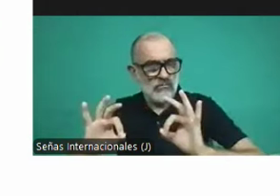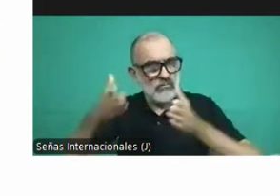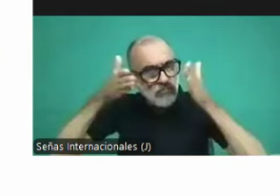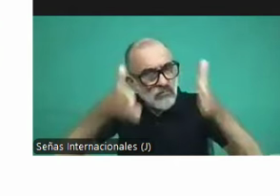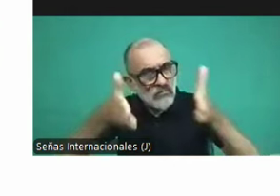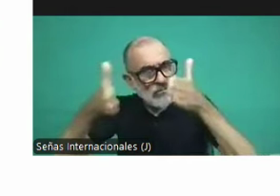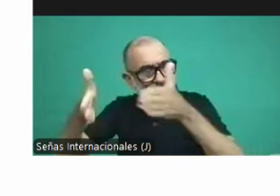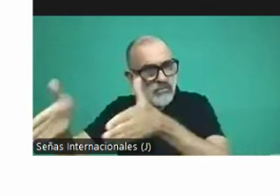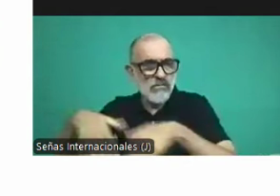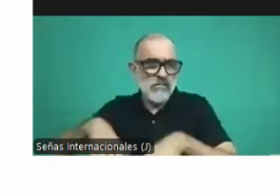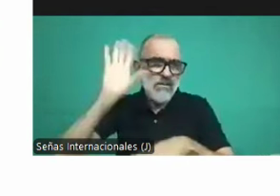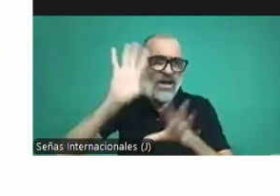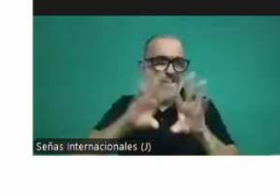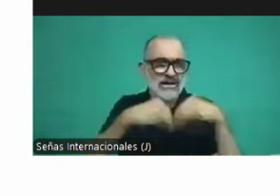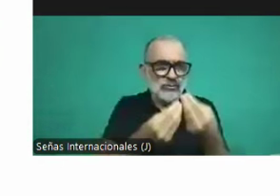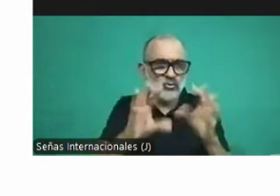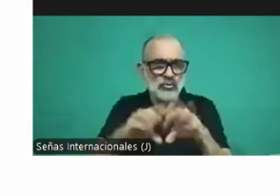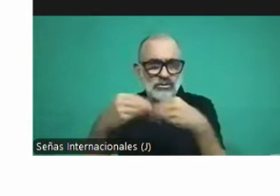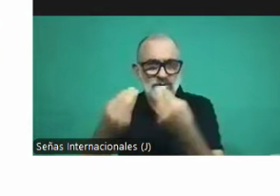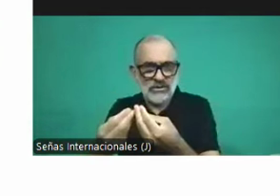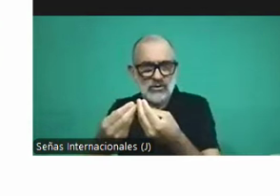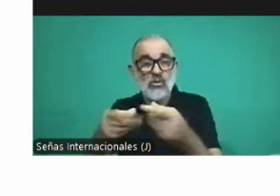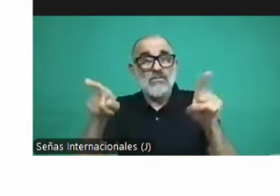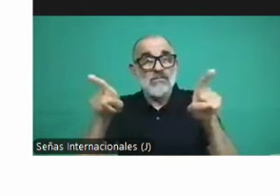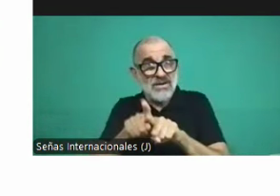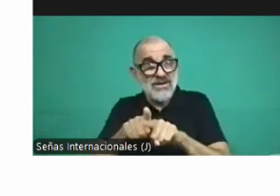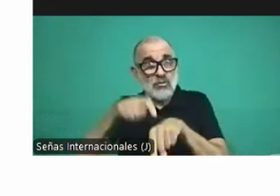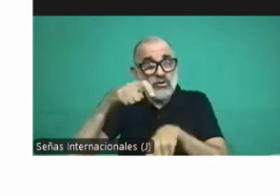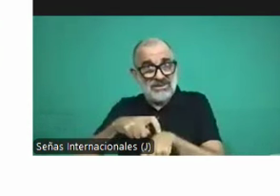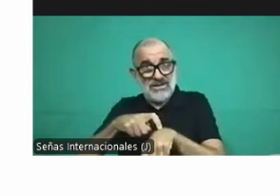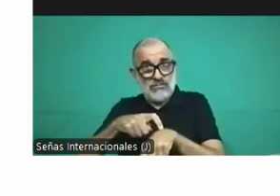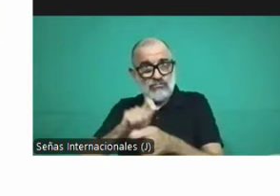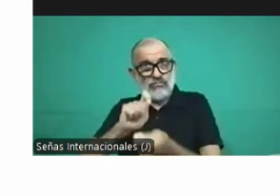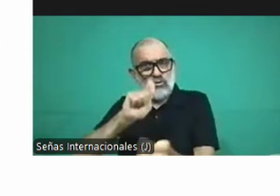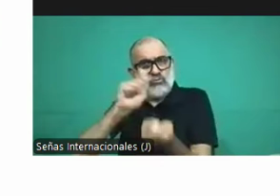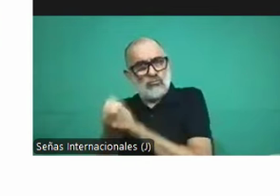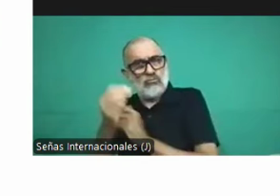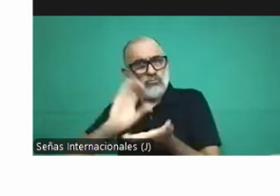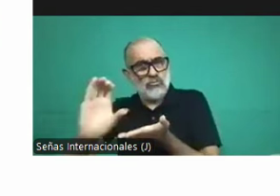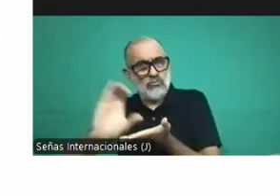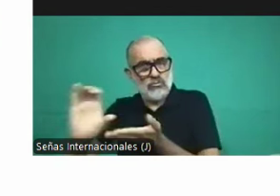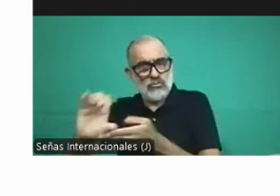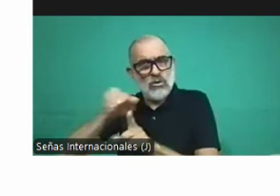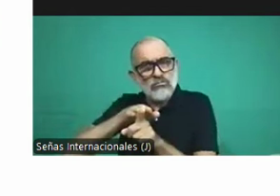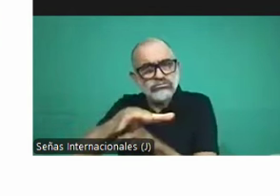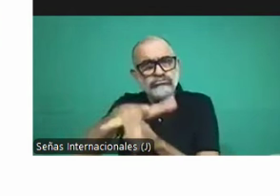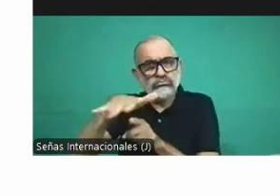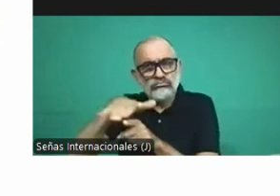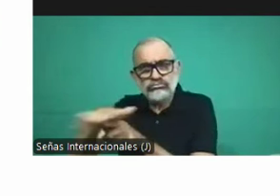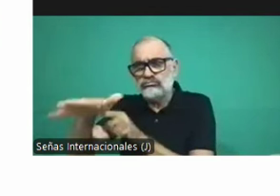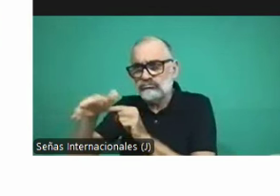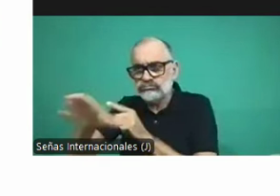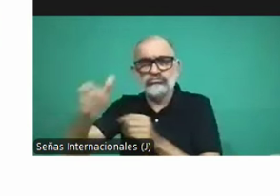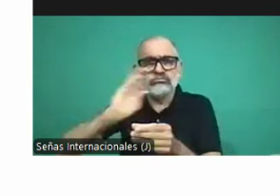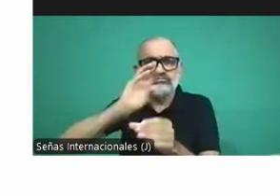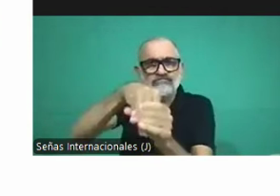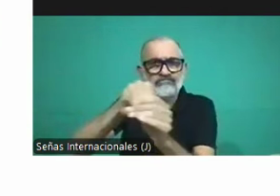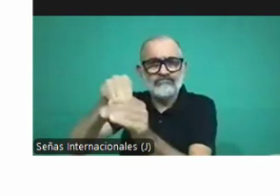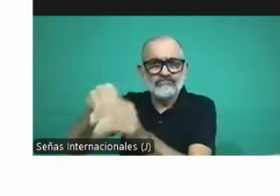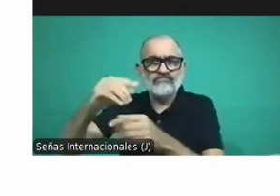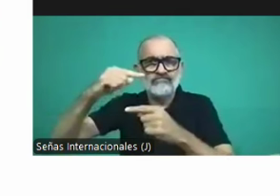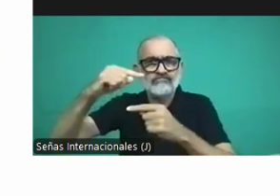su results. vez, el And at the crecimiento de same time, FONASA the growth está of FONASA influenciado por el was having ingreso an influence in progresivo reference de to the los predios, que progressive después lo vamos a ver bien